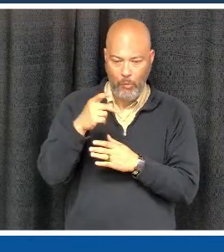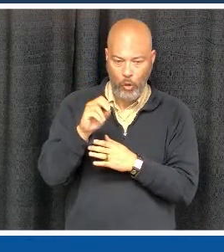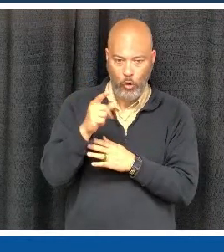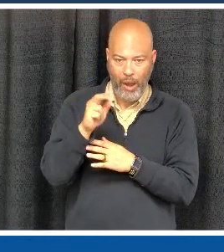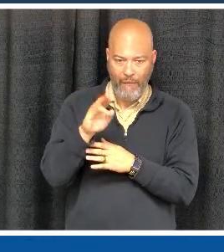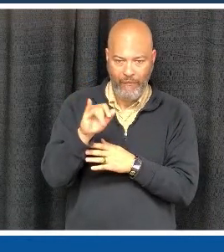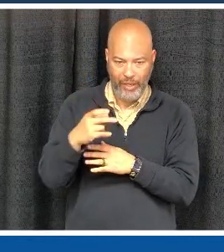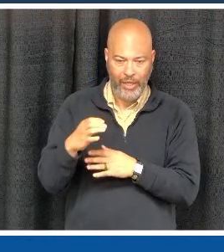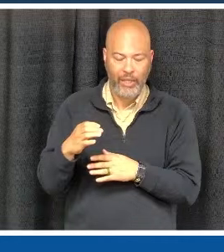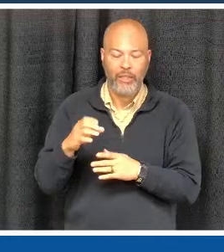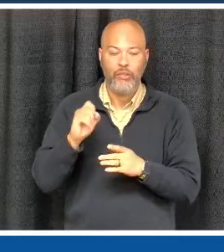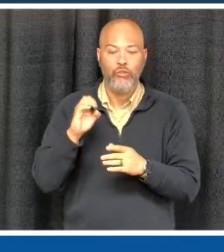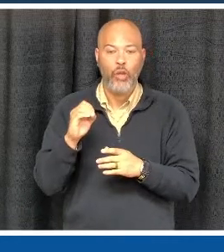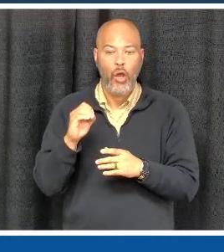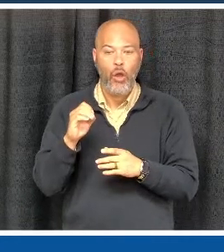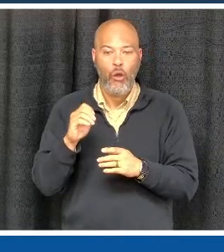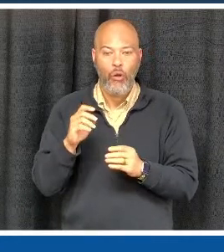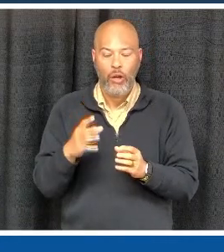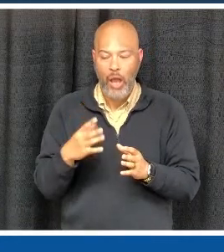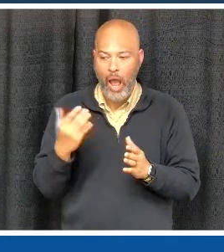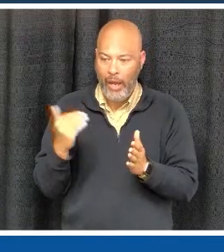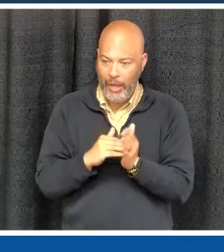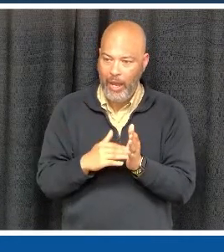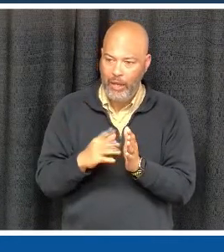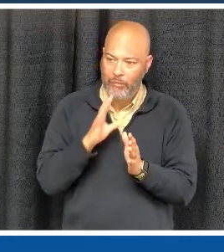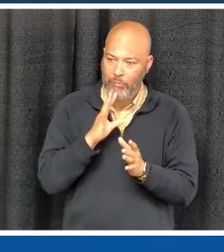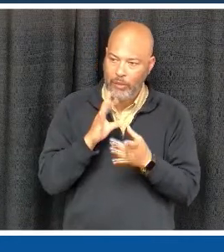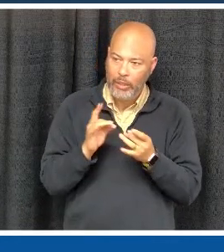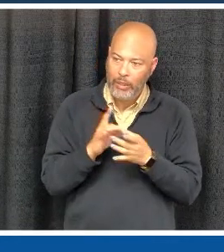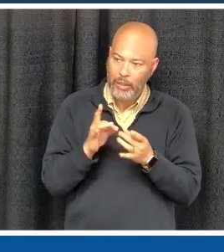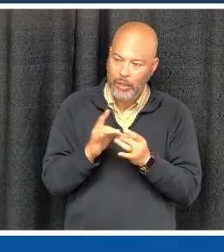so to continue to bring up some of those is really